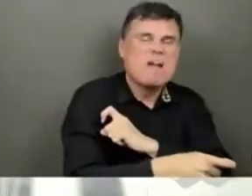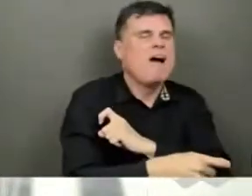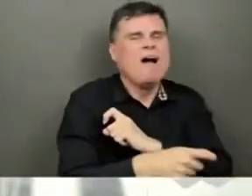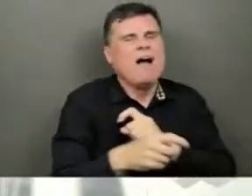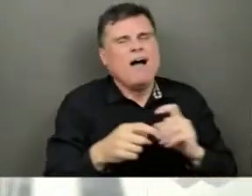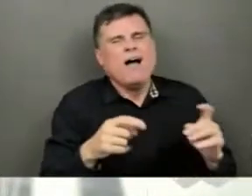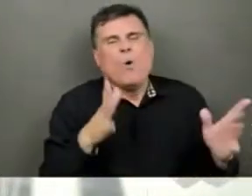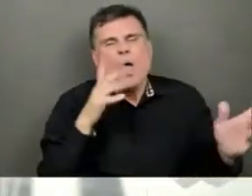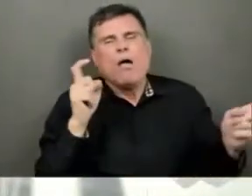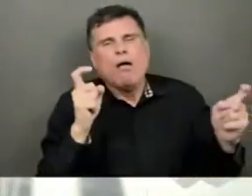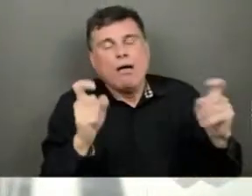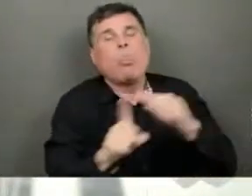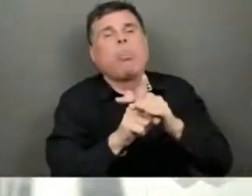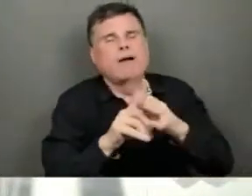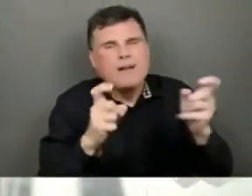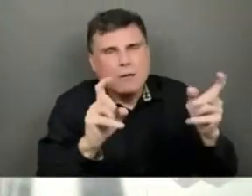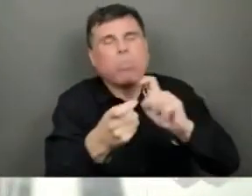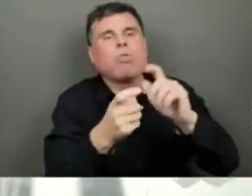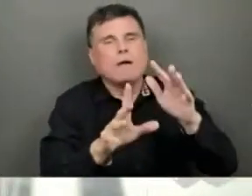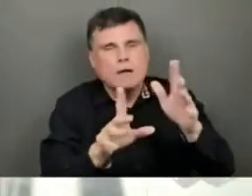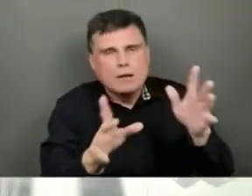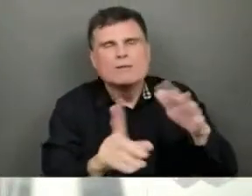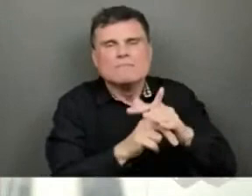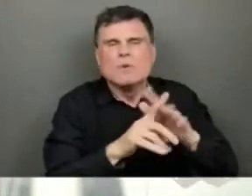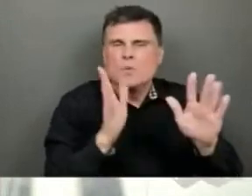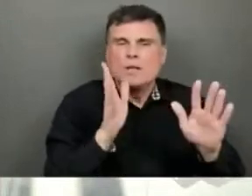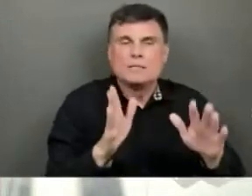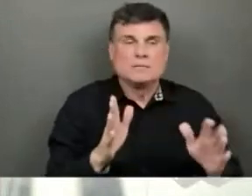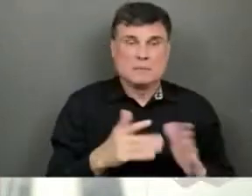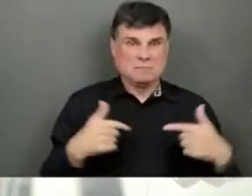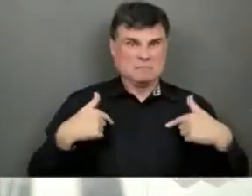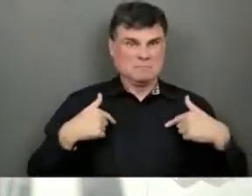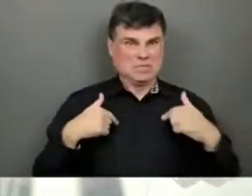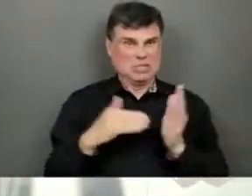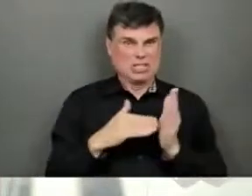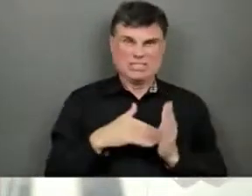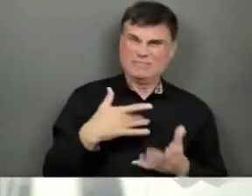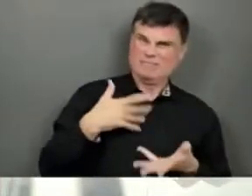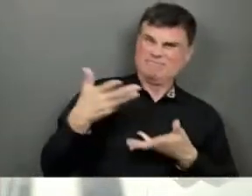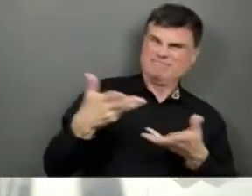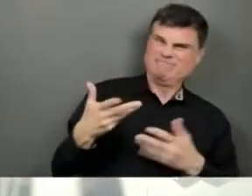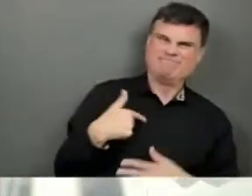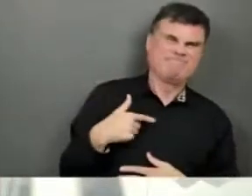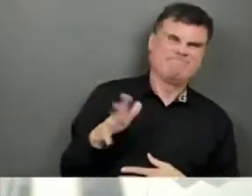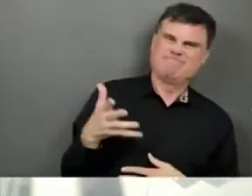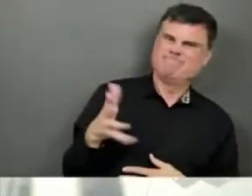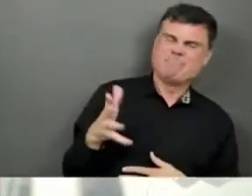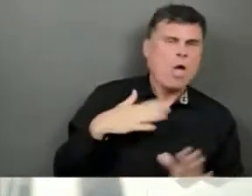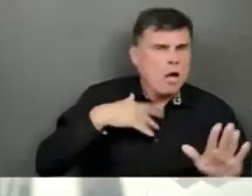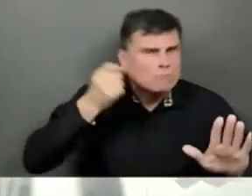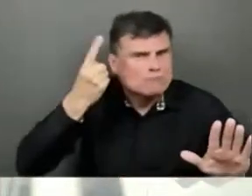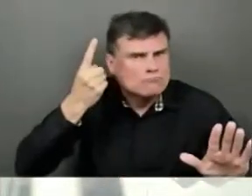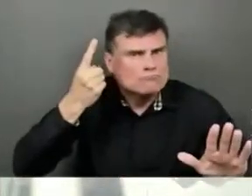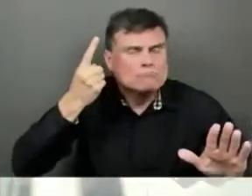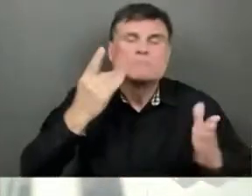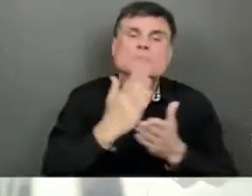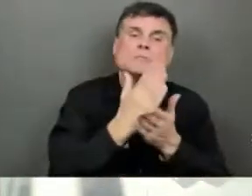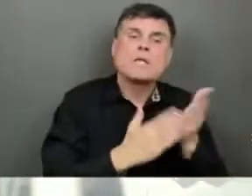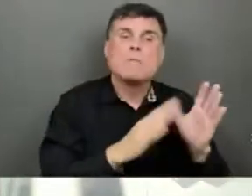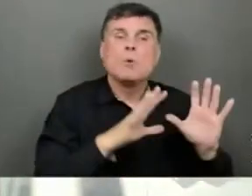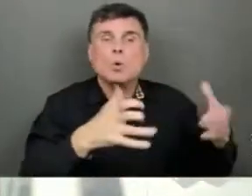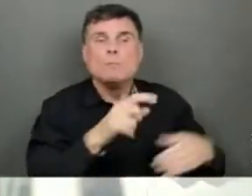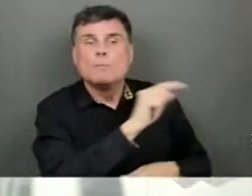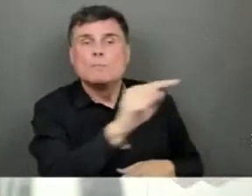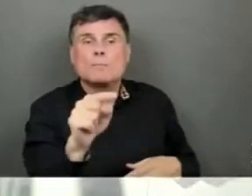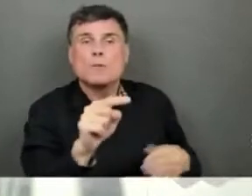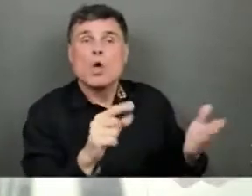occasionally doctors for whom it doesn't work. Final thing I'd say, there are some doctors who are on group contracts now, and a lot of those may be moving over